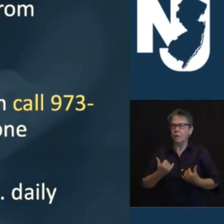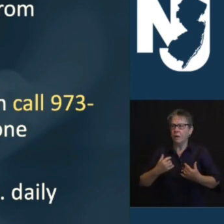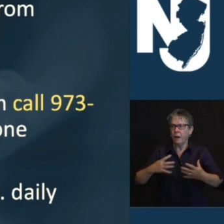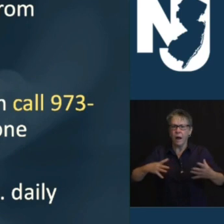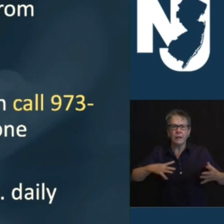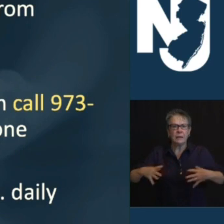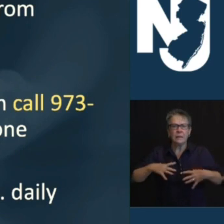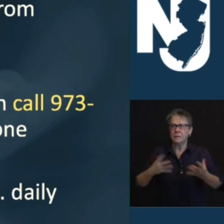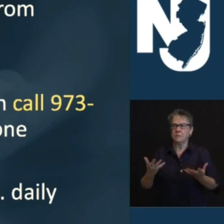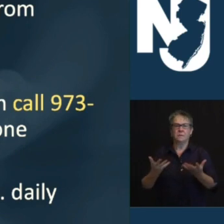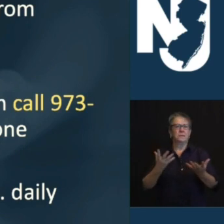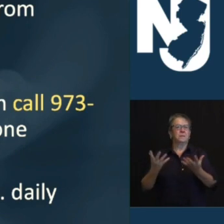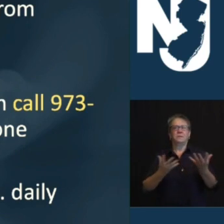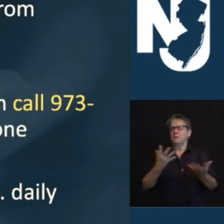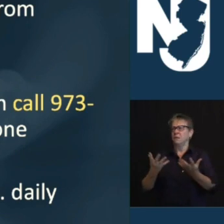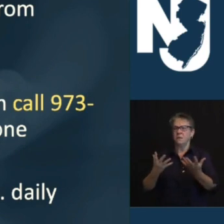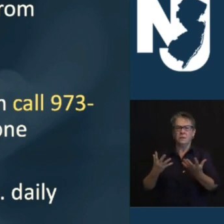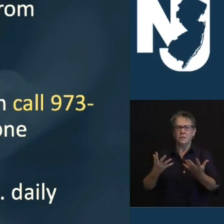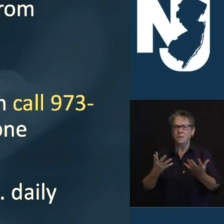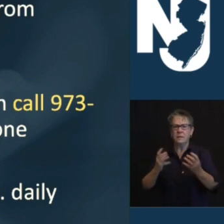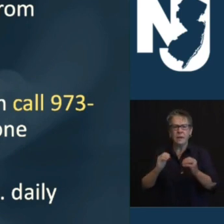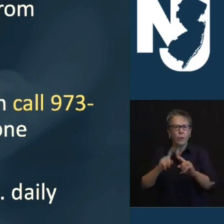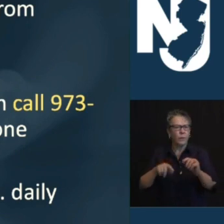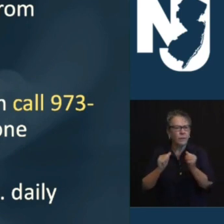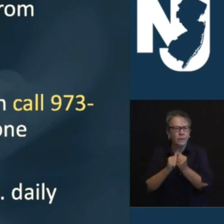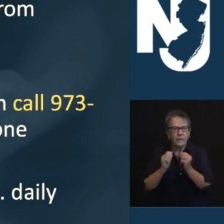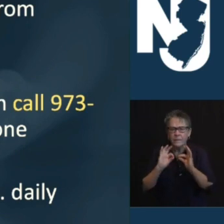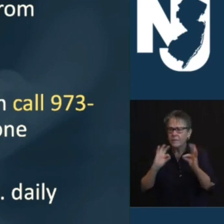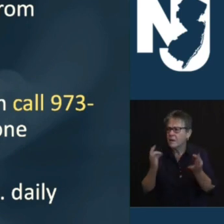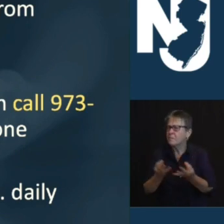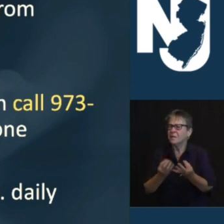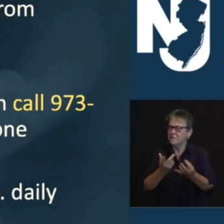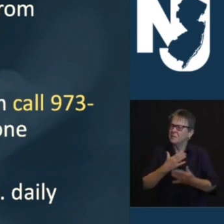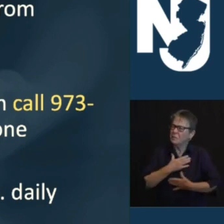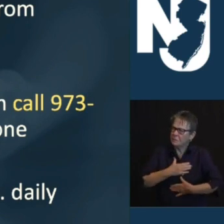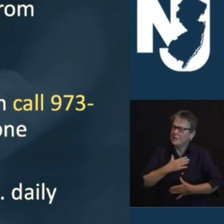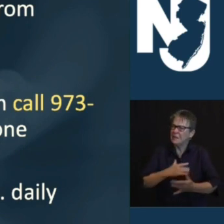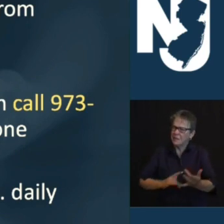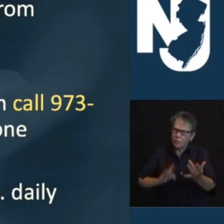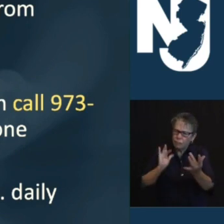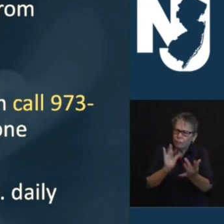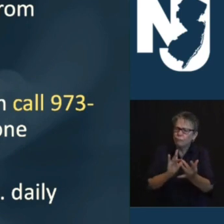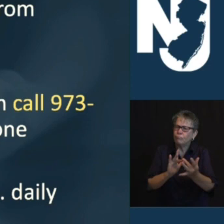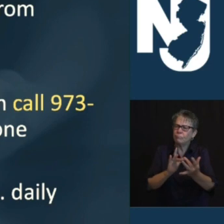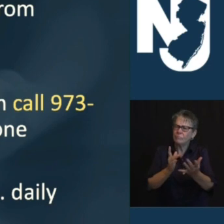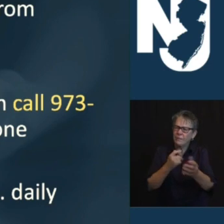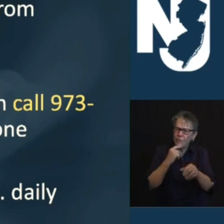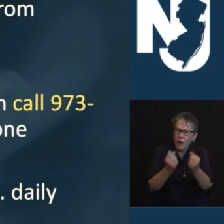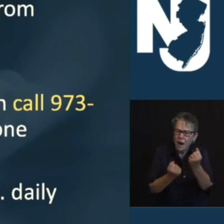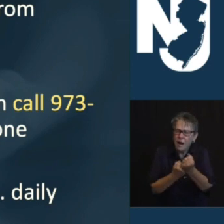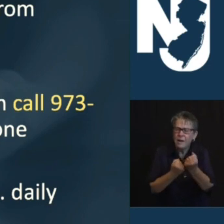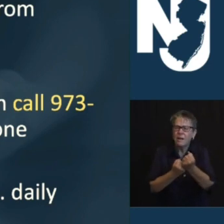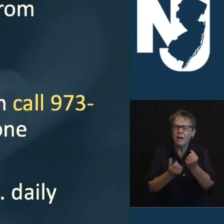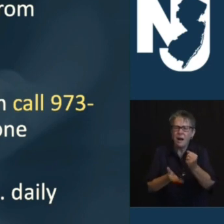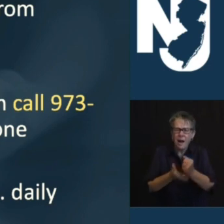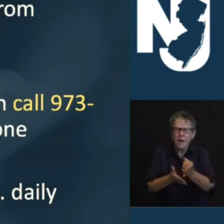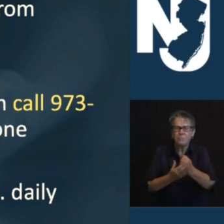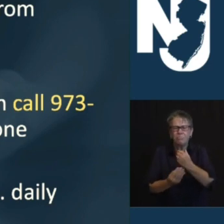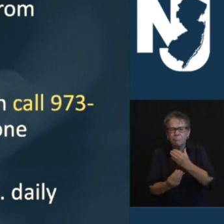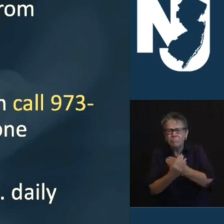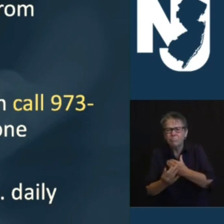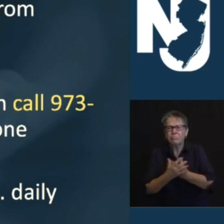and you need somebody to talk to, reach out and make the call. The Department of Human Services has done its work to provide you a